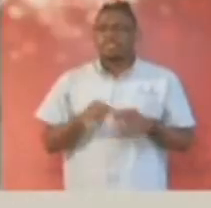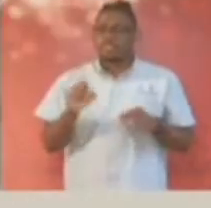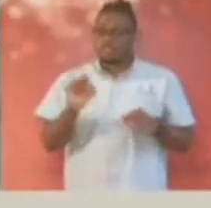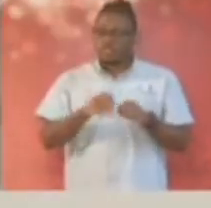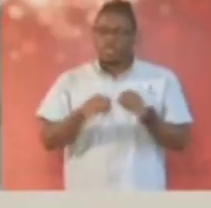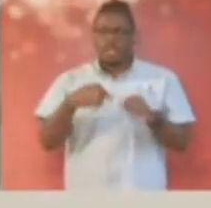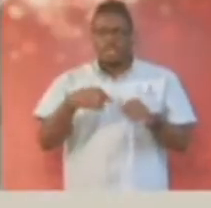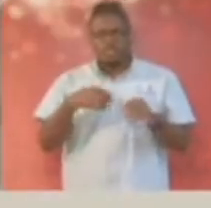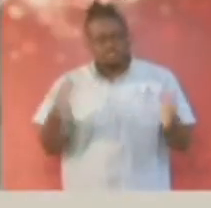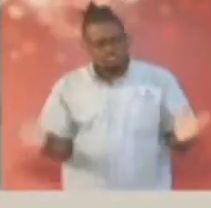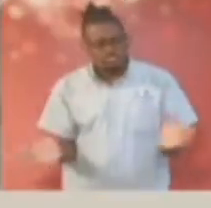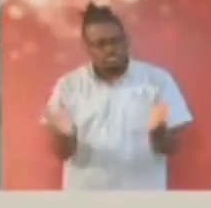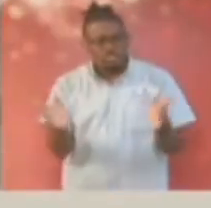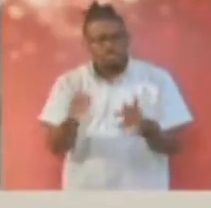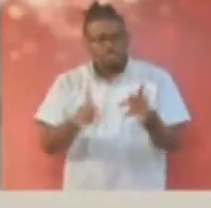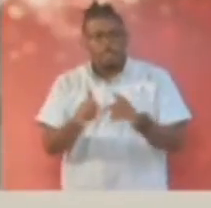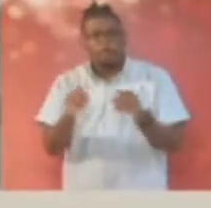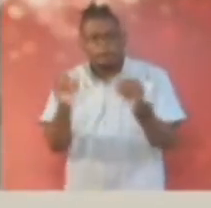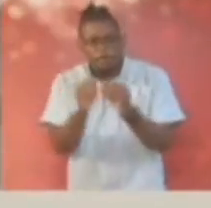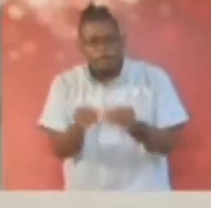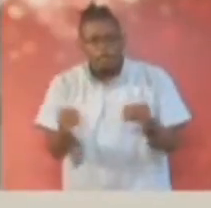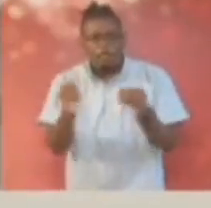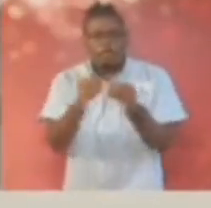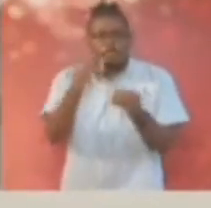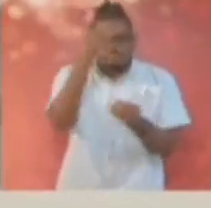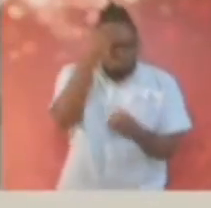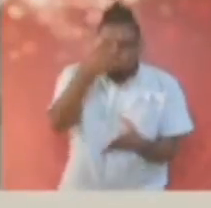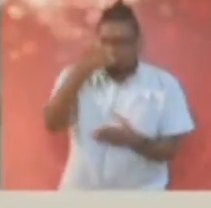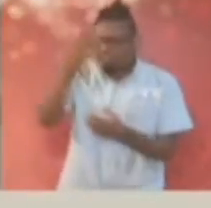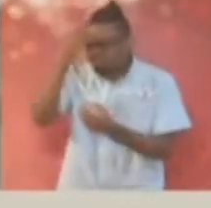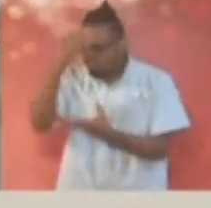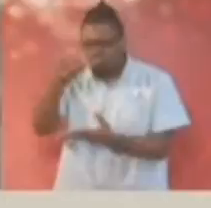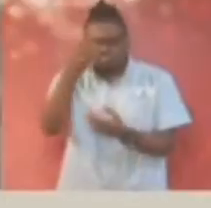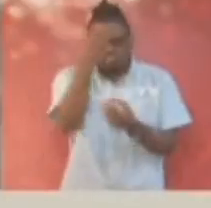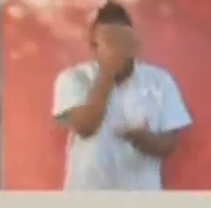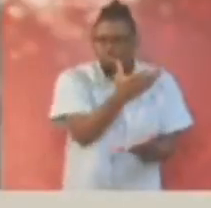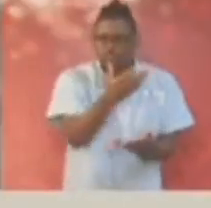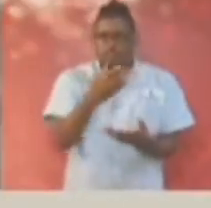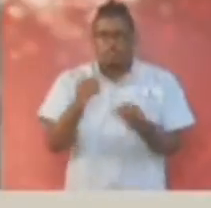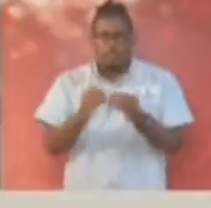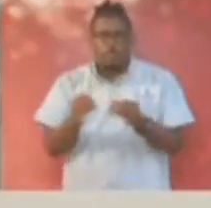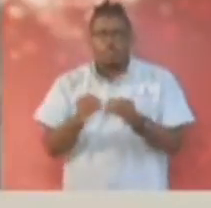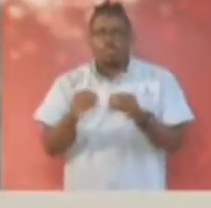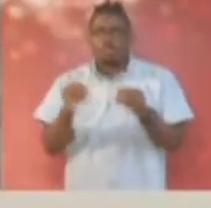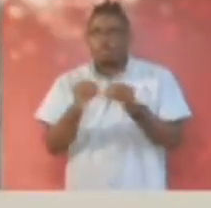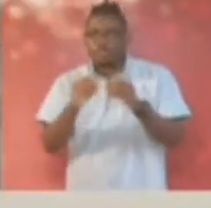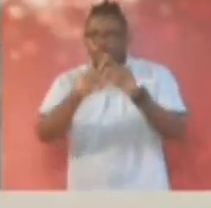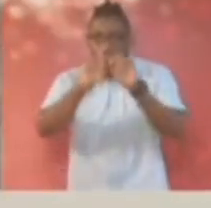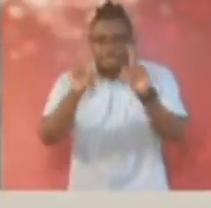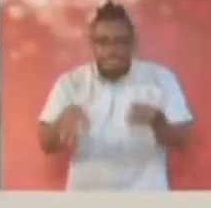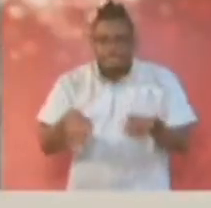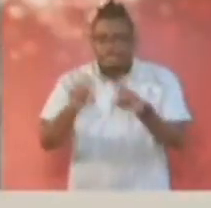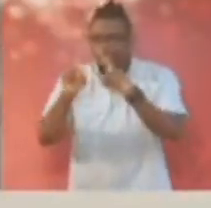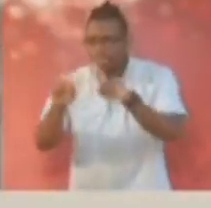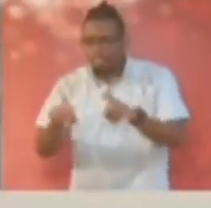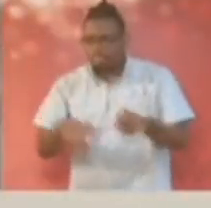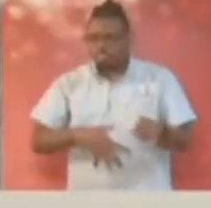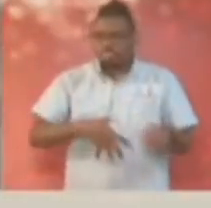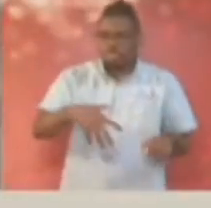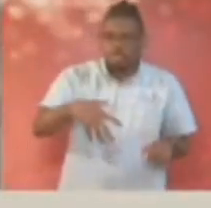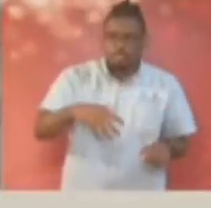promotion, strengthening primary health care, prevention and early detection and control, self-management, and